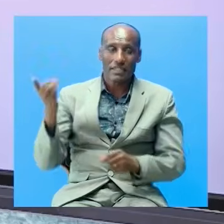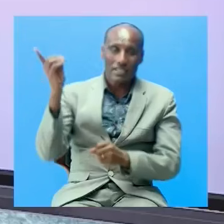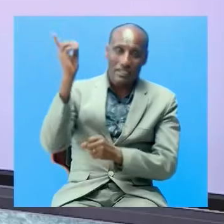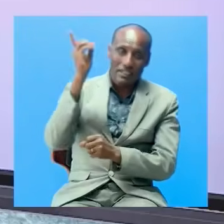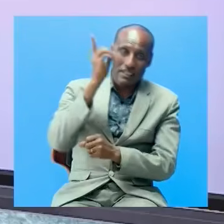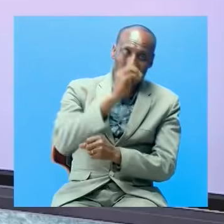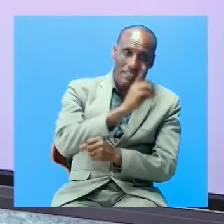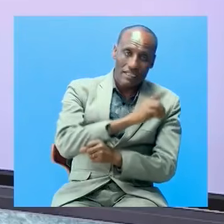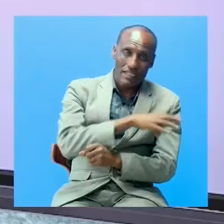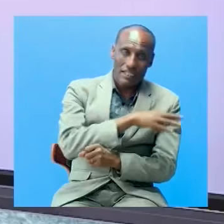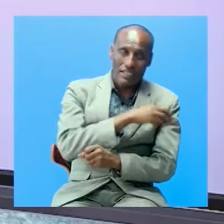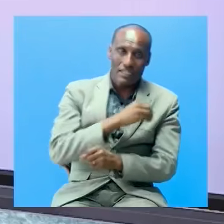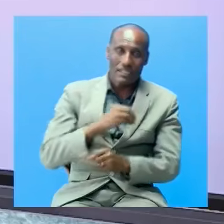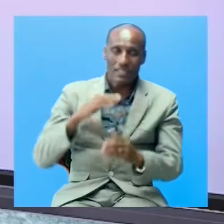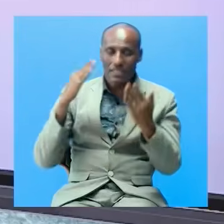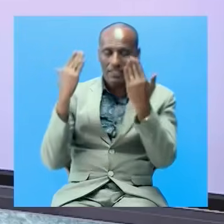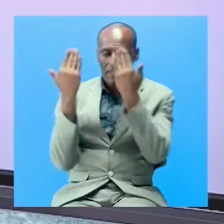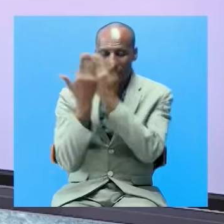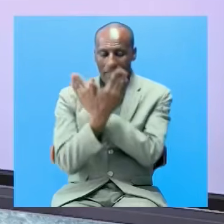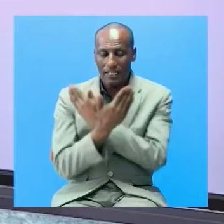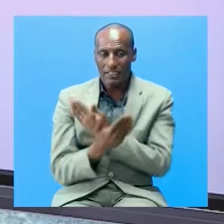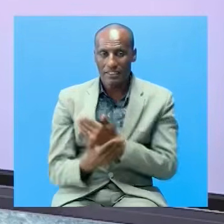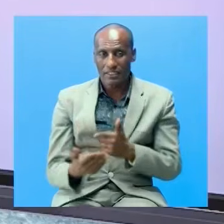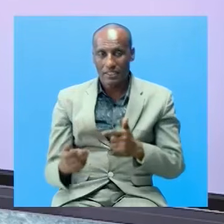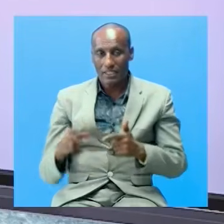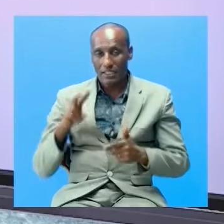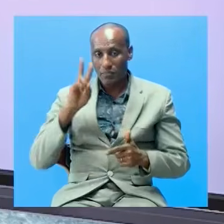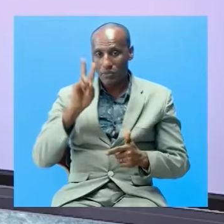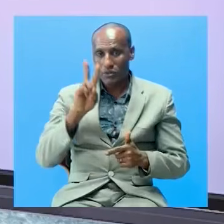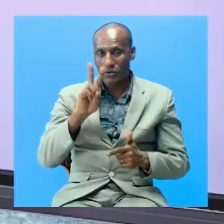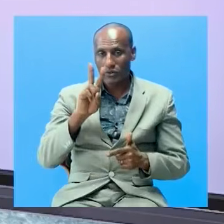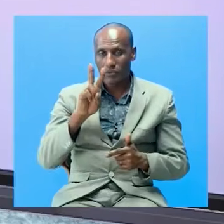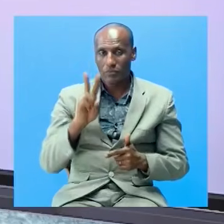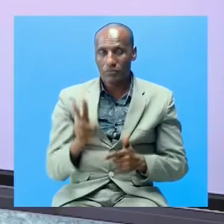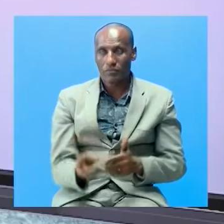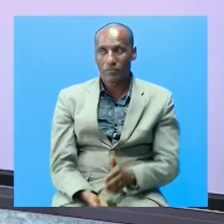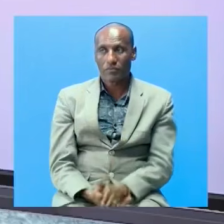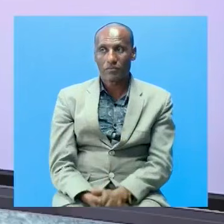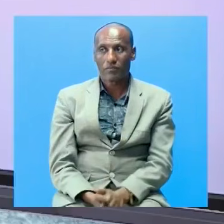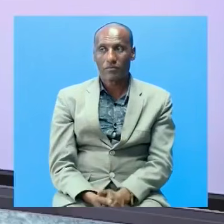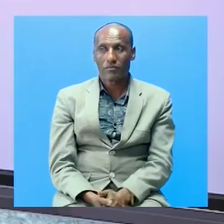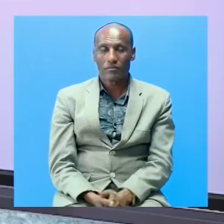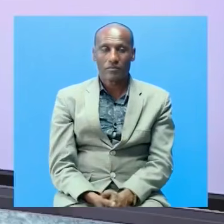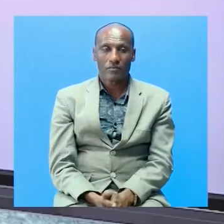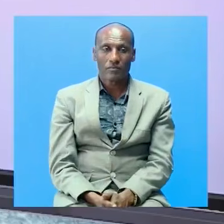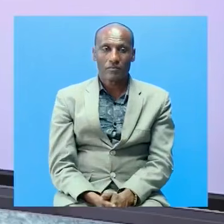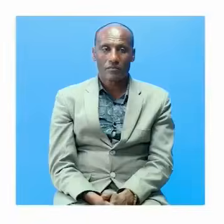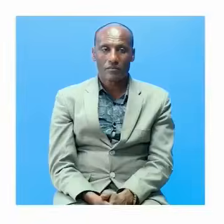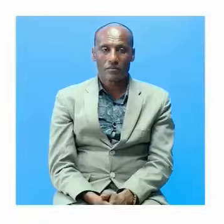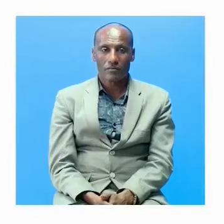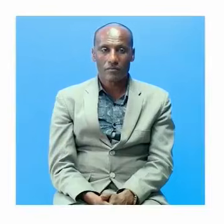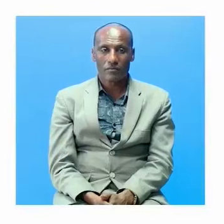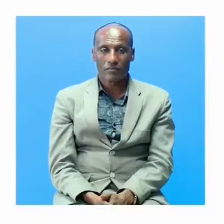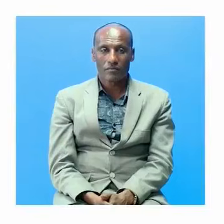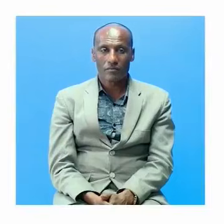careful and consider the second sentence. It says we are practicing day and night. The second one.